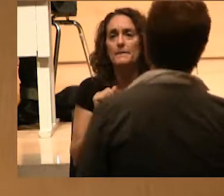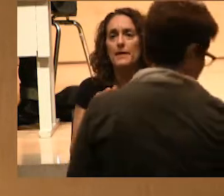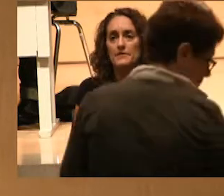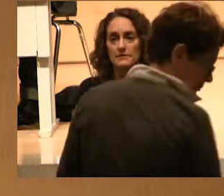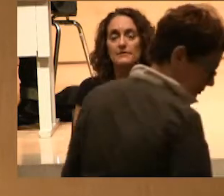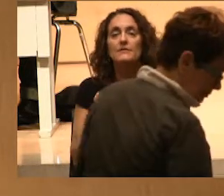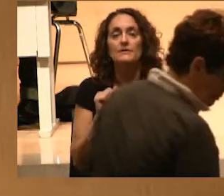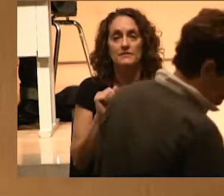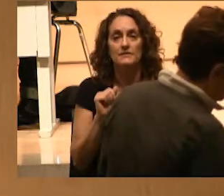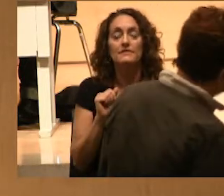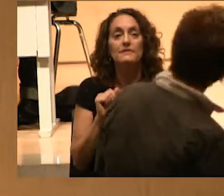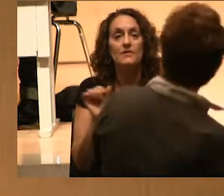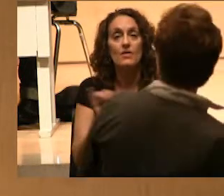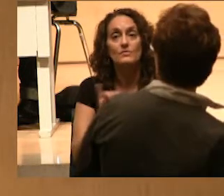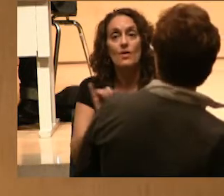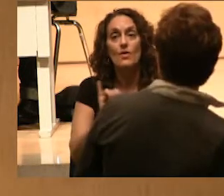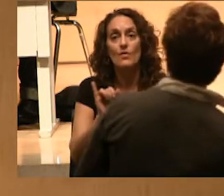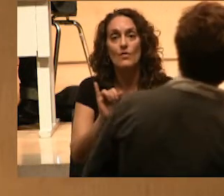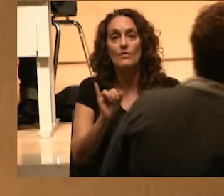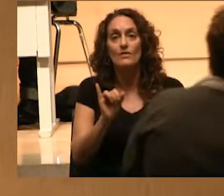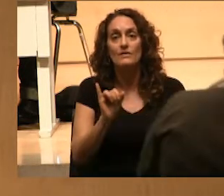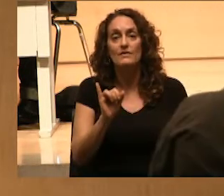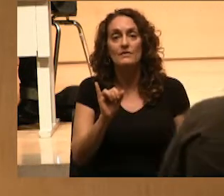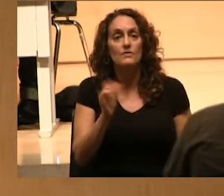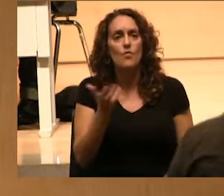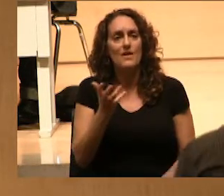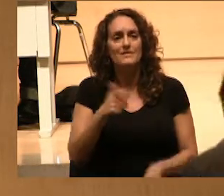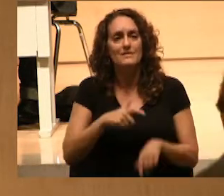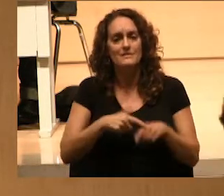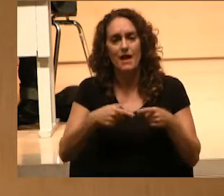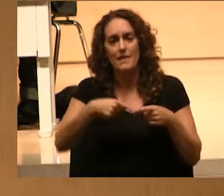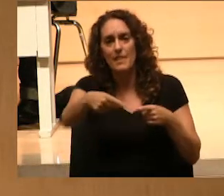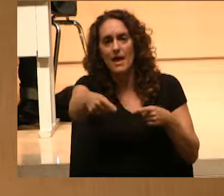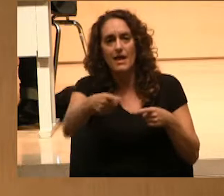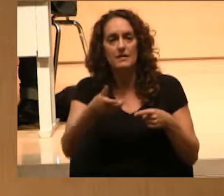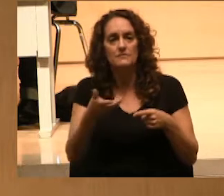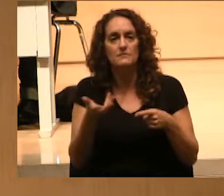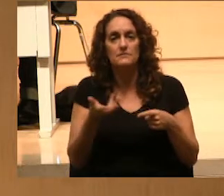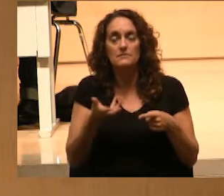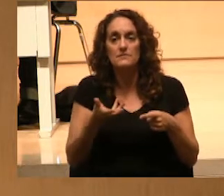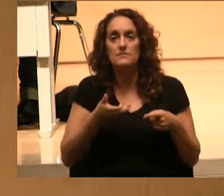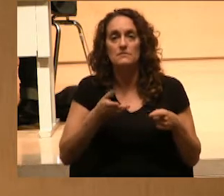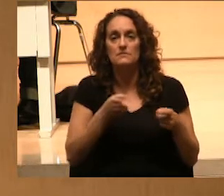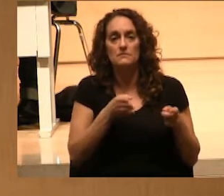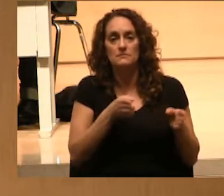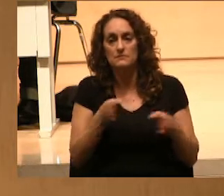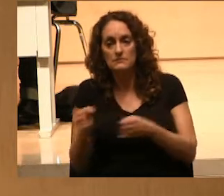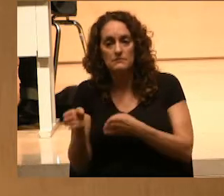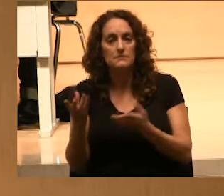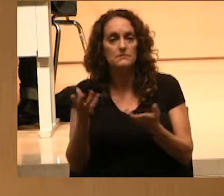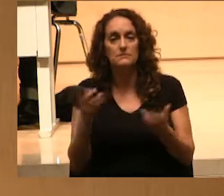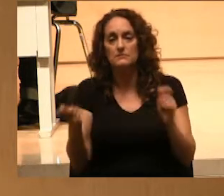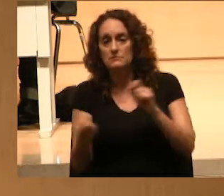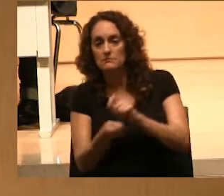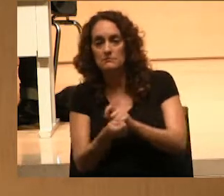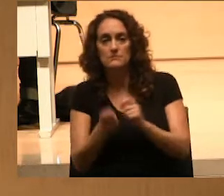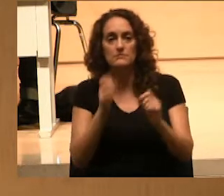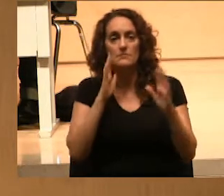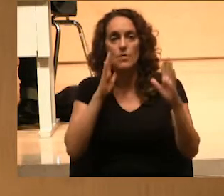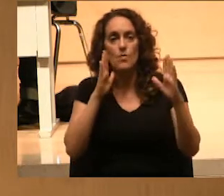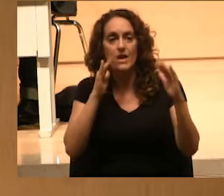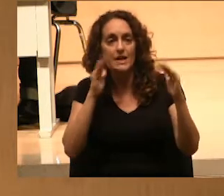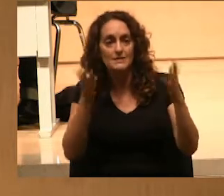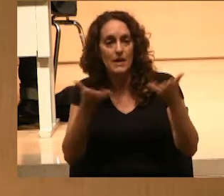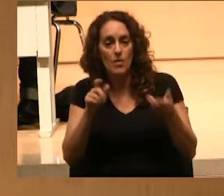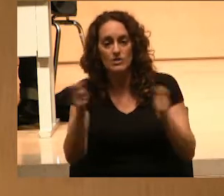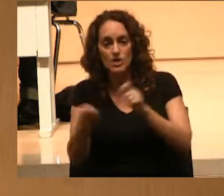of a timeline, so people have a sense of, okay, so what's going to happen, what are the changes, what can we expect to see, so that it's